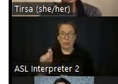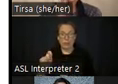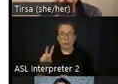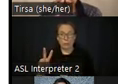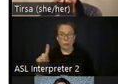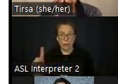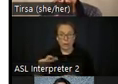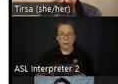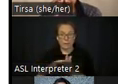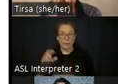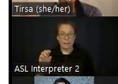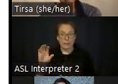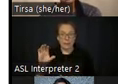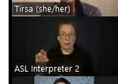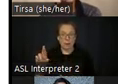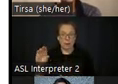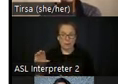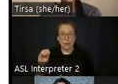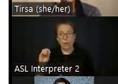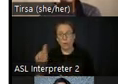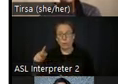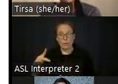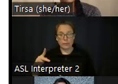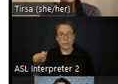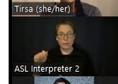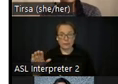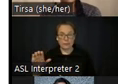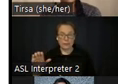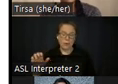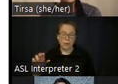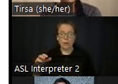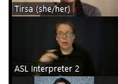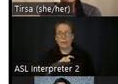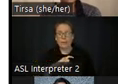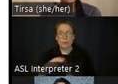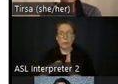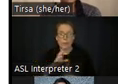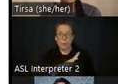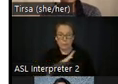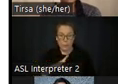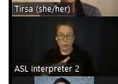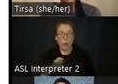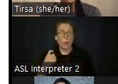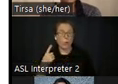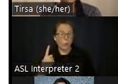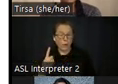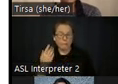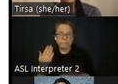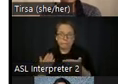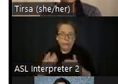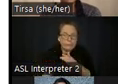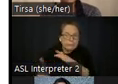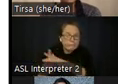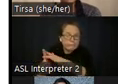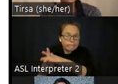the CRC or the police review boards. And one of the things that may come up in the future is